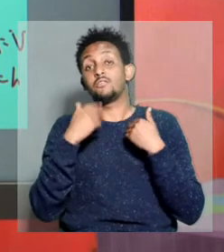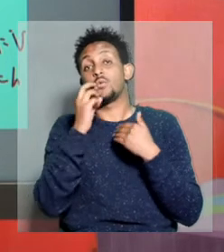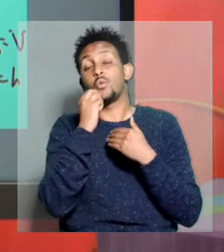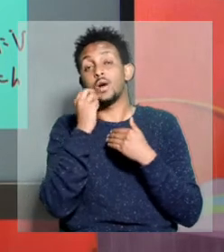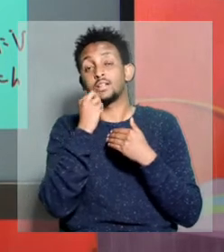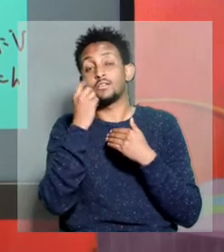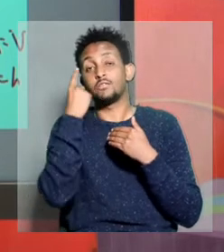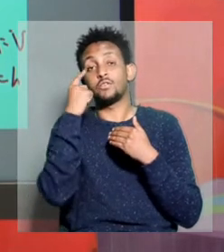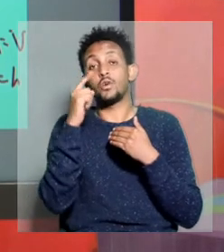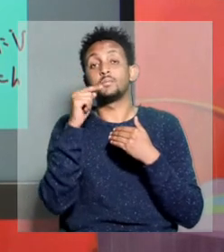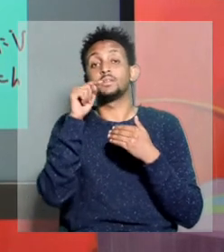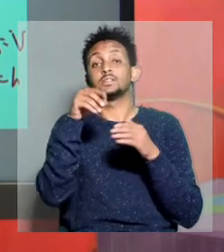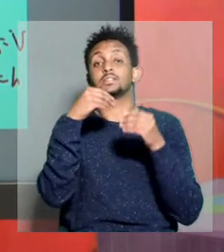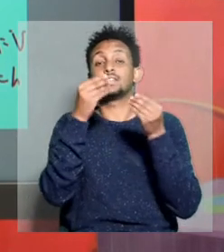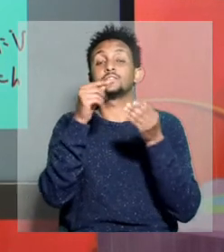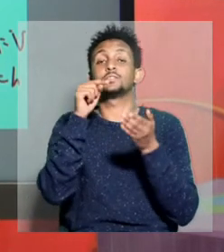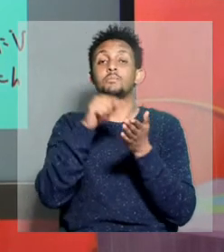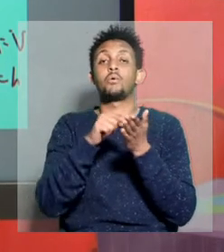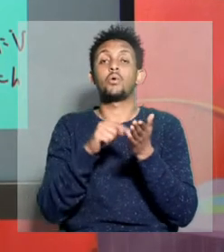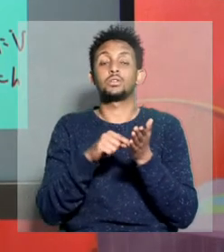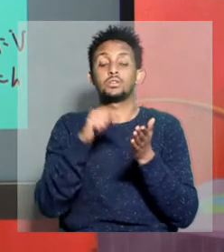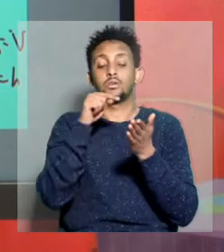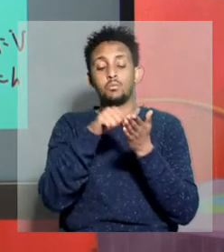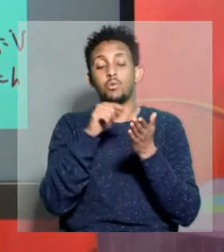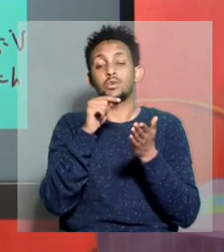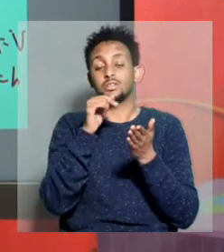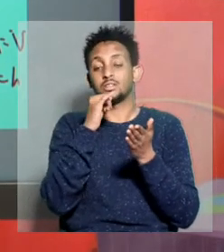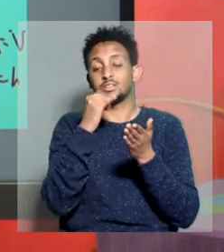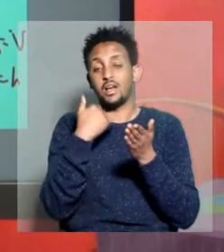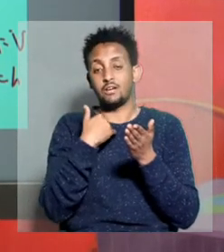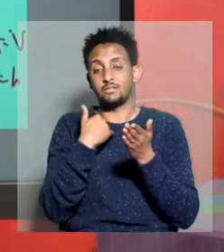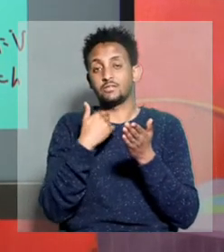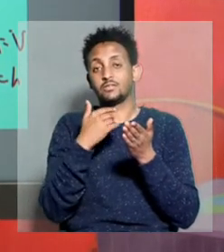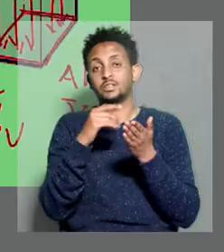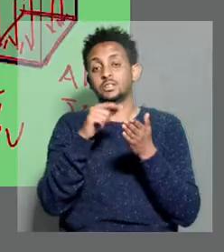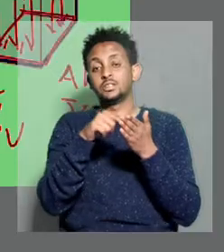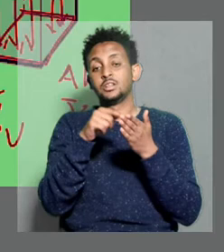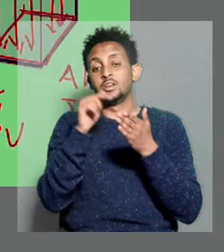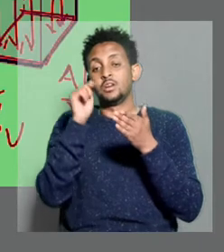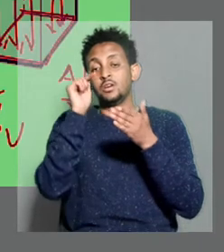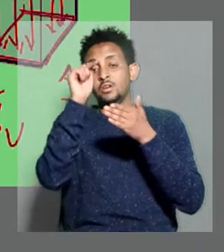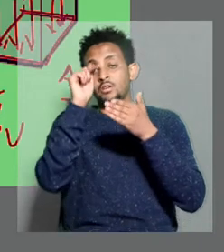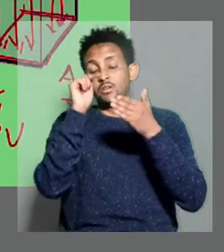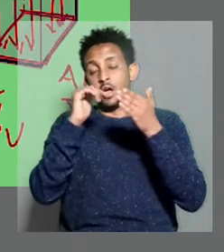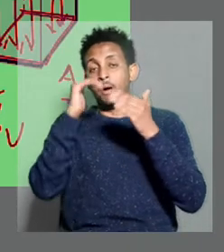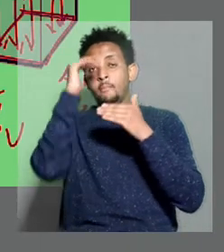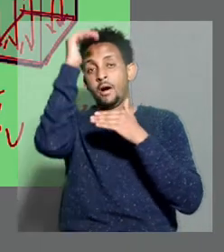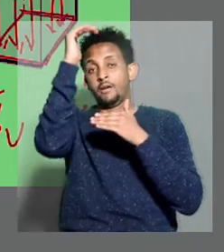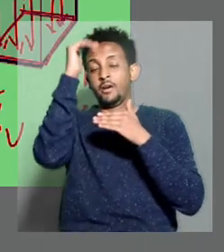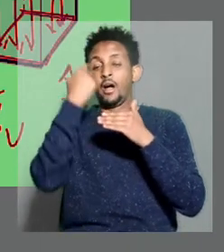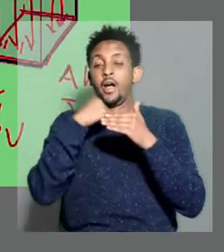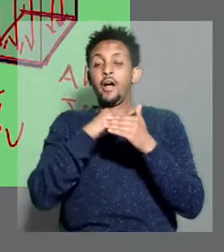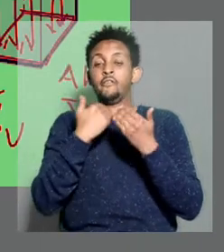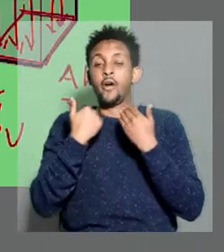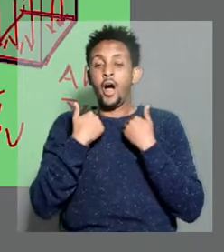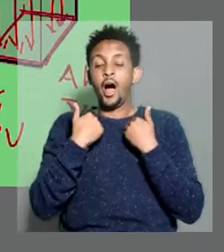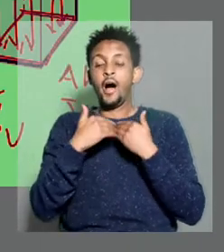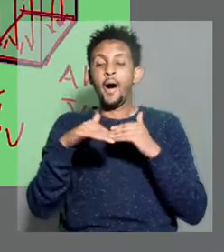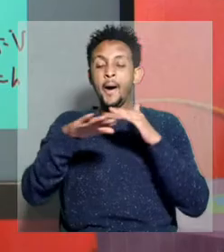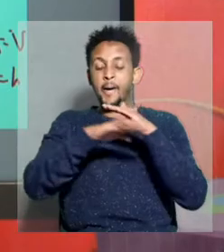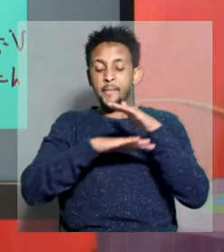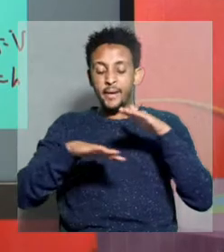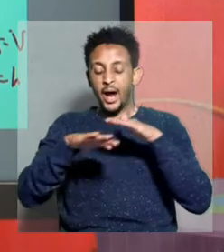water from the given point. If the point is here, the height should be from this above. If you have a base